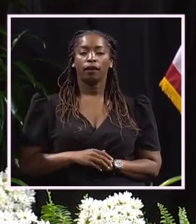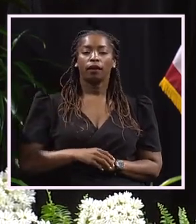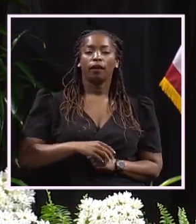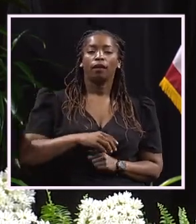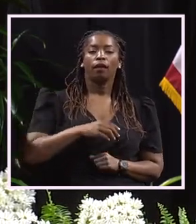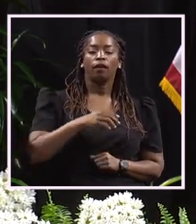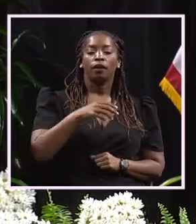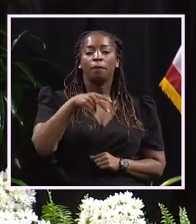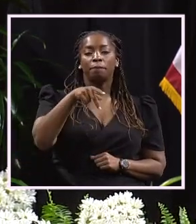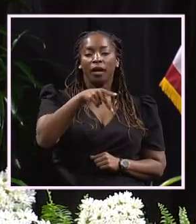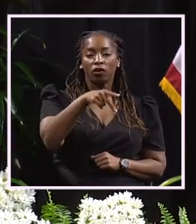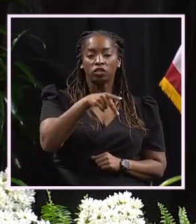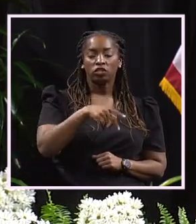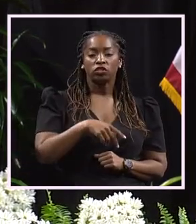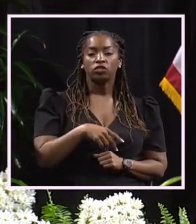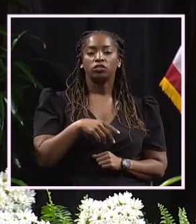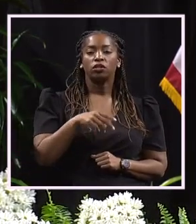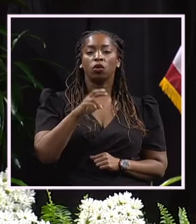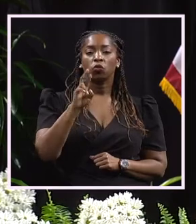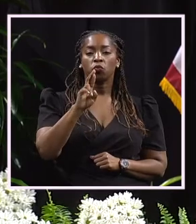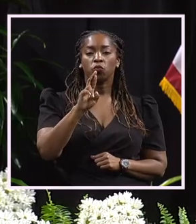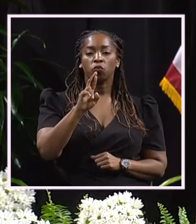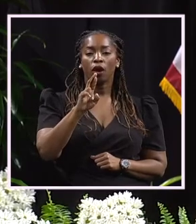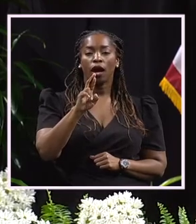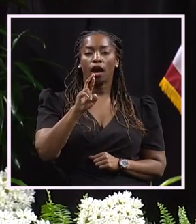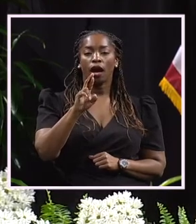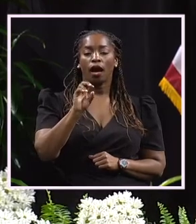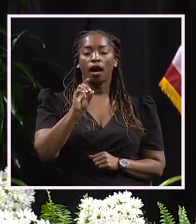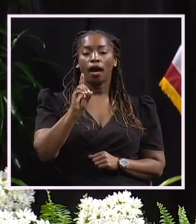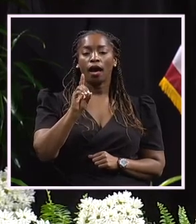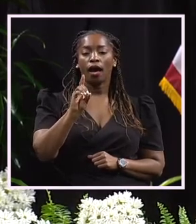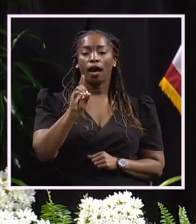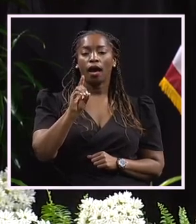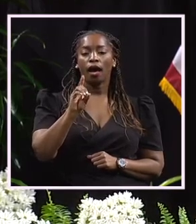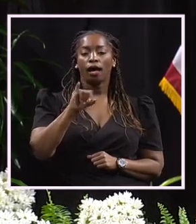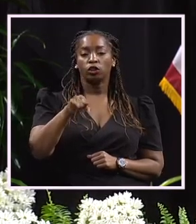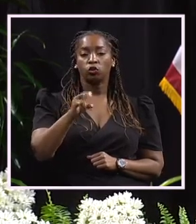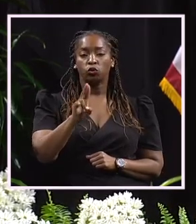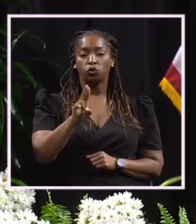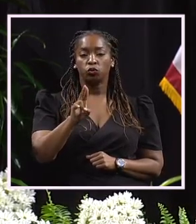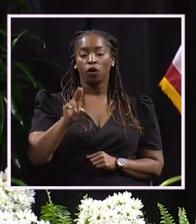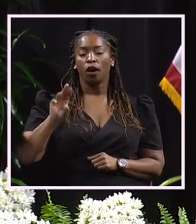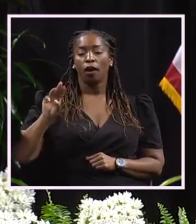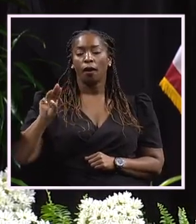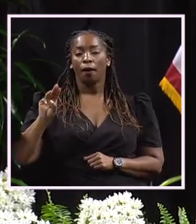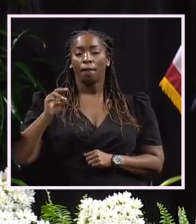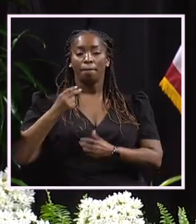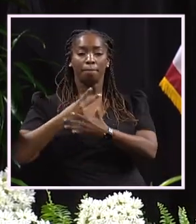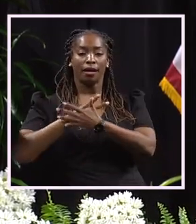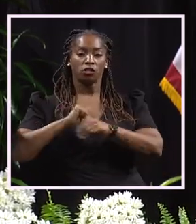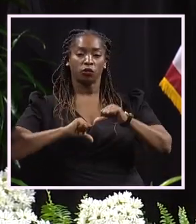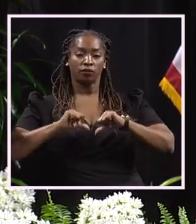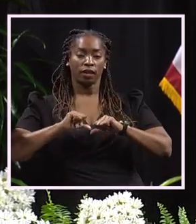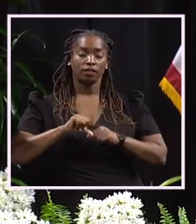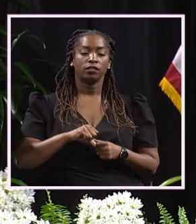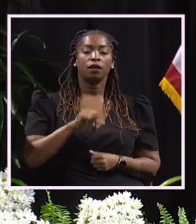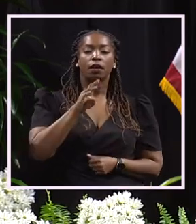Harish Raju, Master of Science. Brian P.